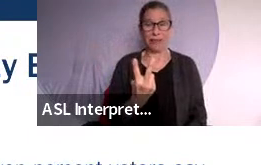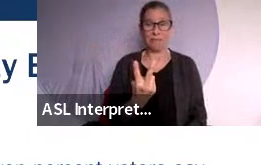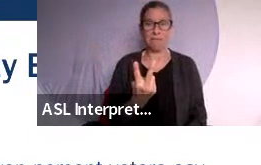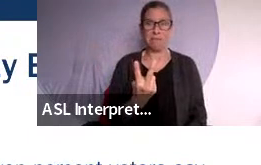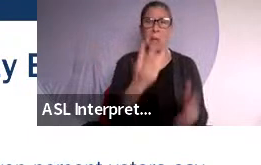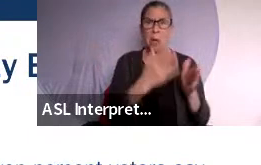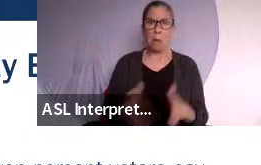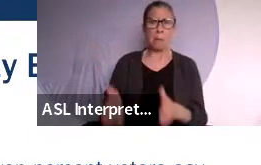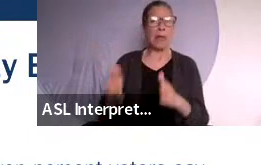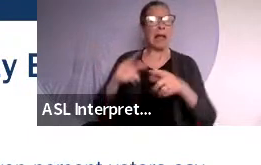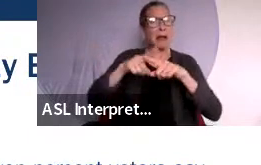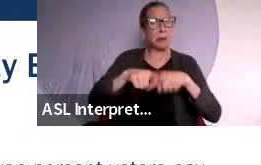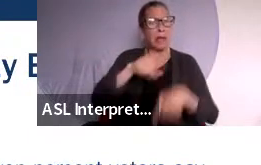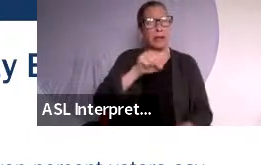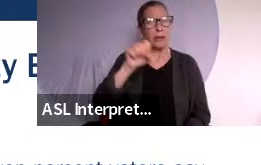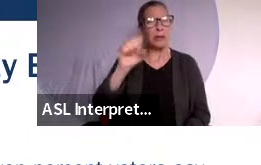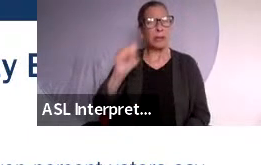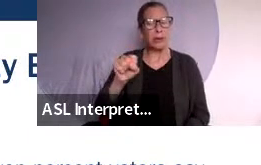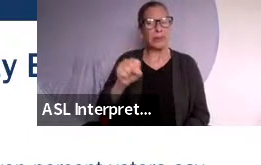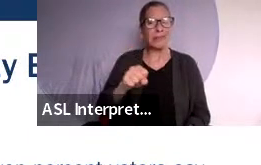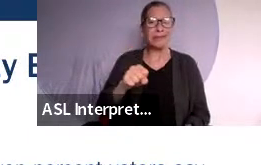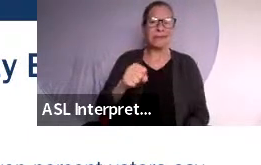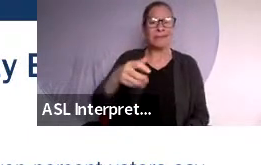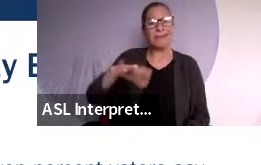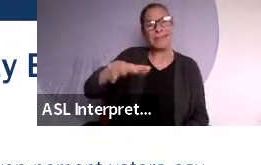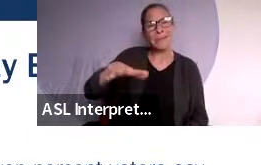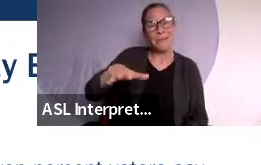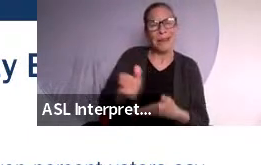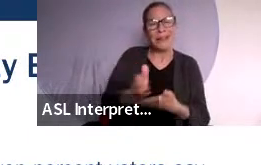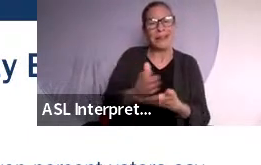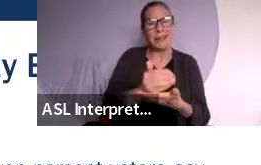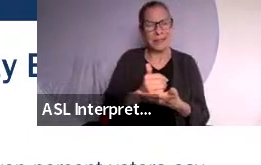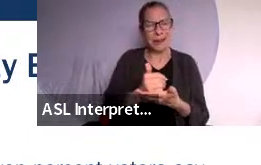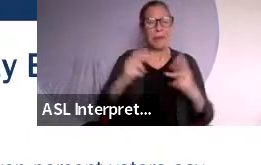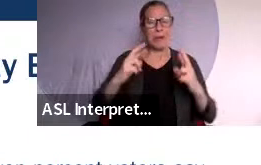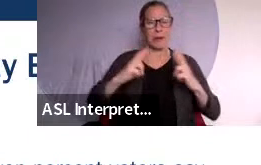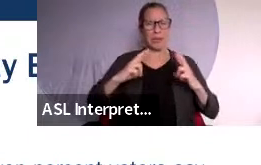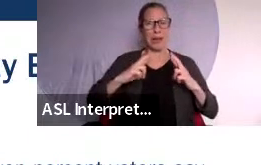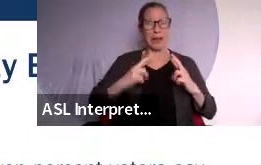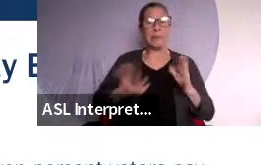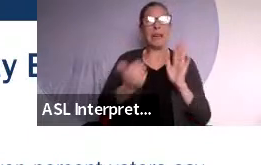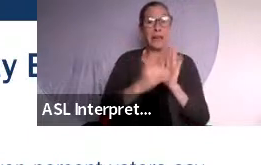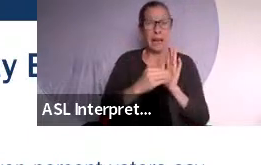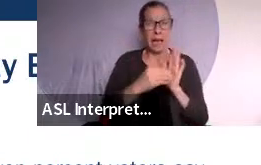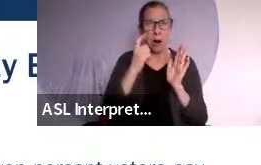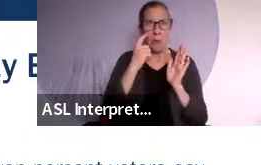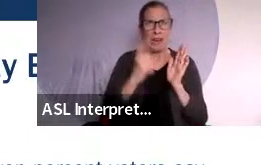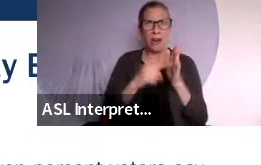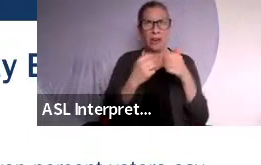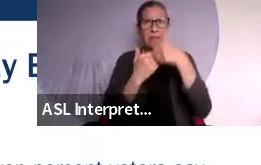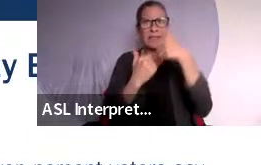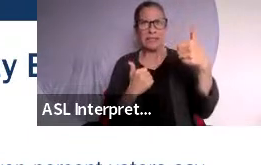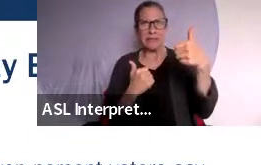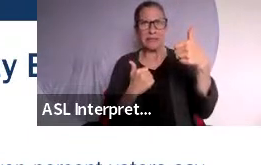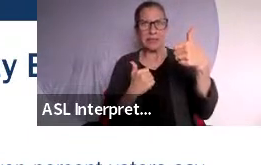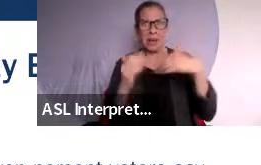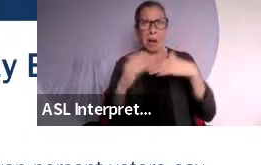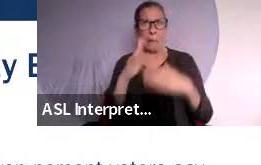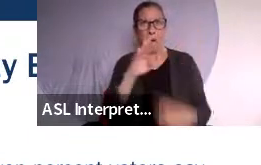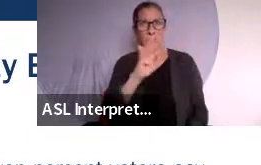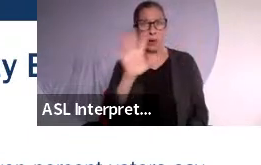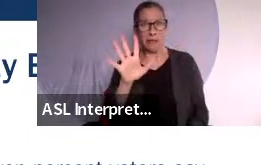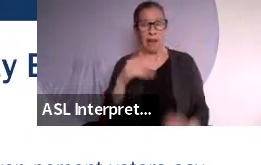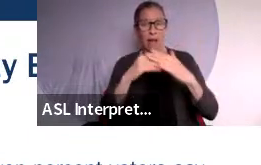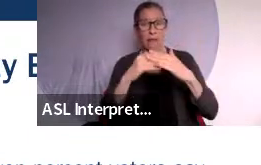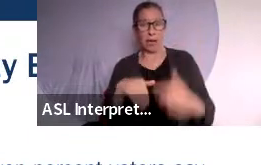plan to rely on Social Security as a minor source of income in their retirement. And again, we notice a difference between these two age groups. By